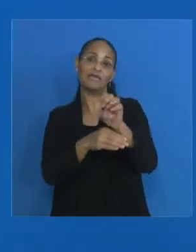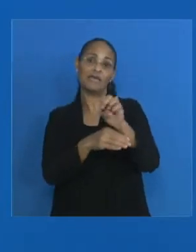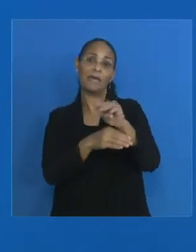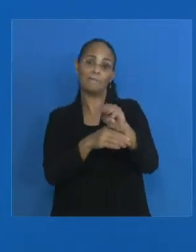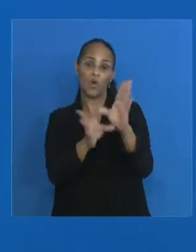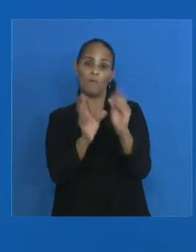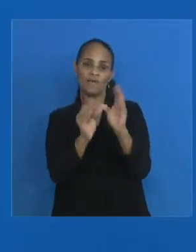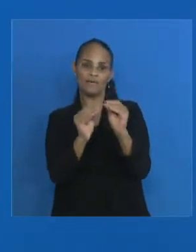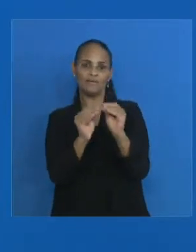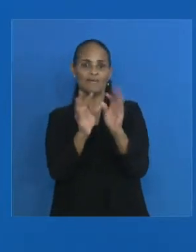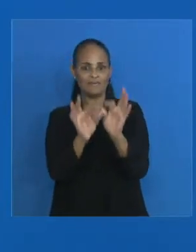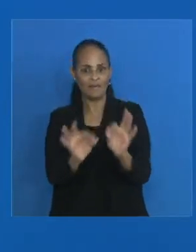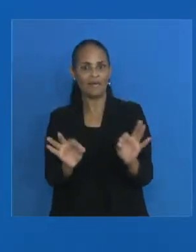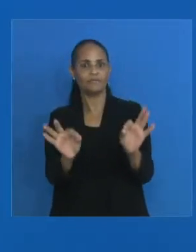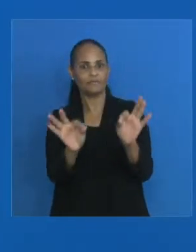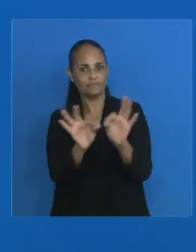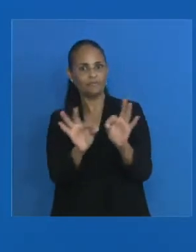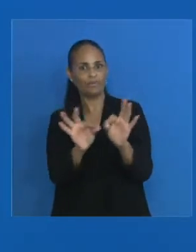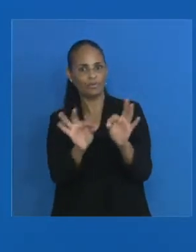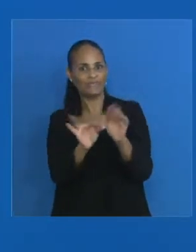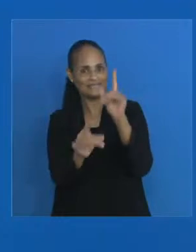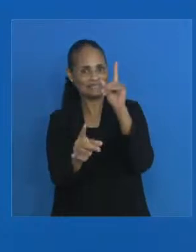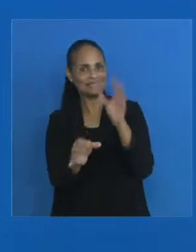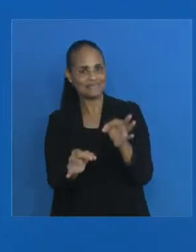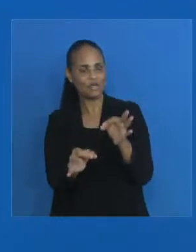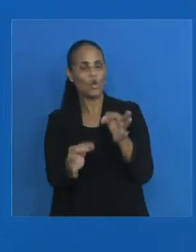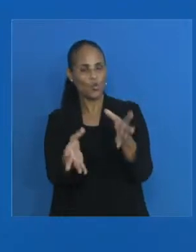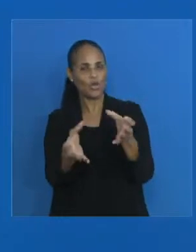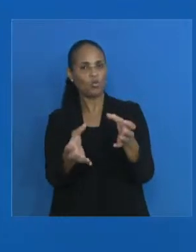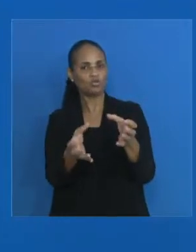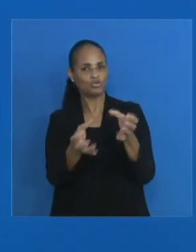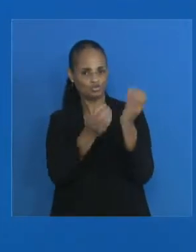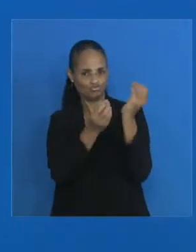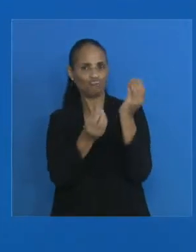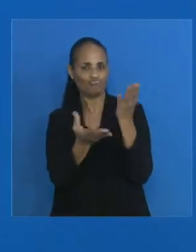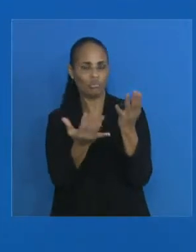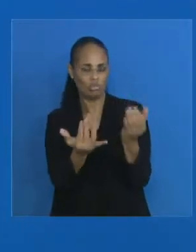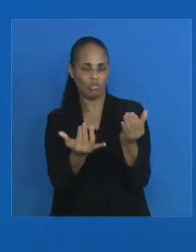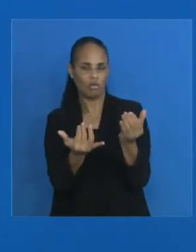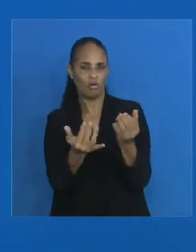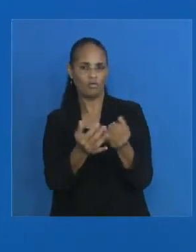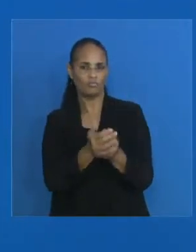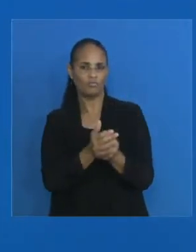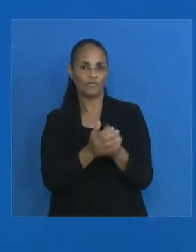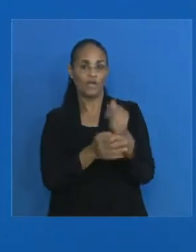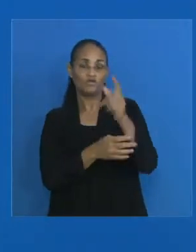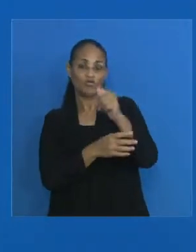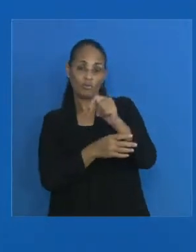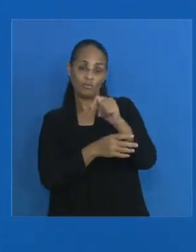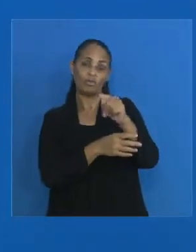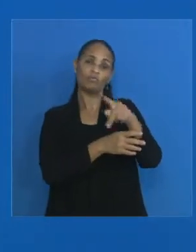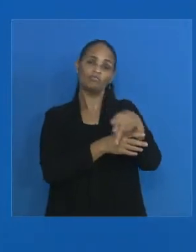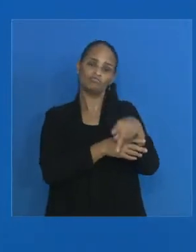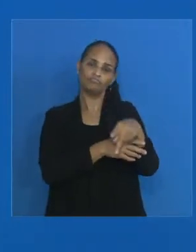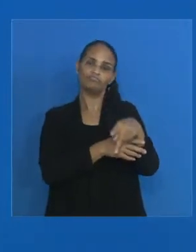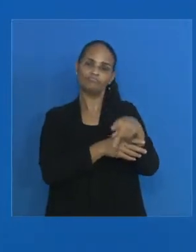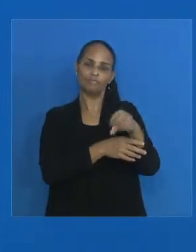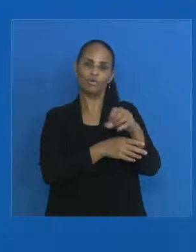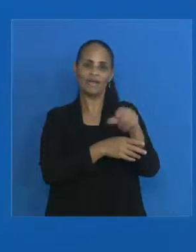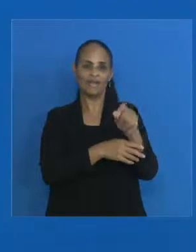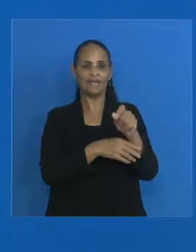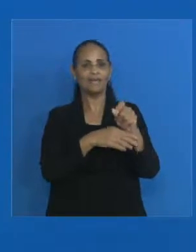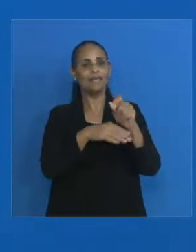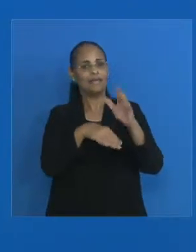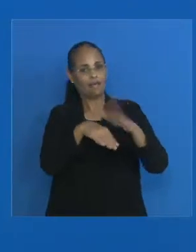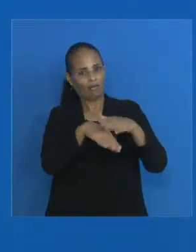here are some critical decisions which we wish to advise the public of. Tropical Storm Paulette continues to be a